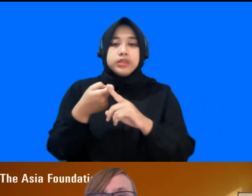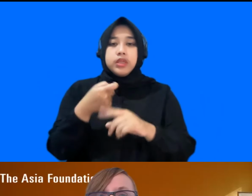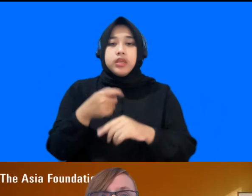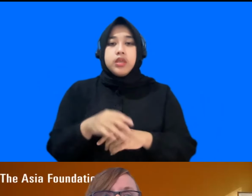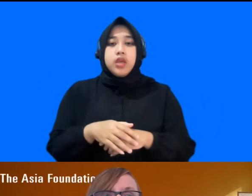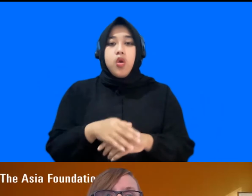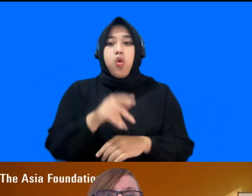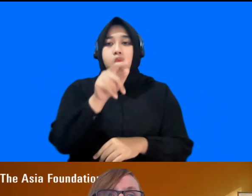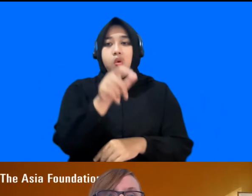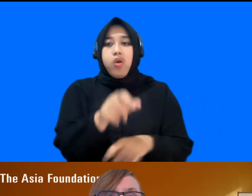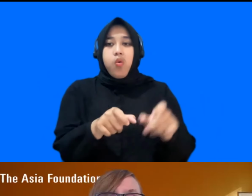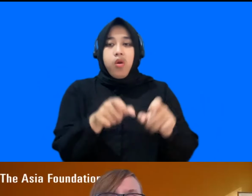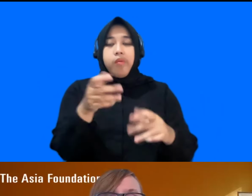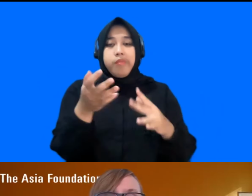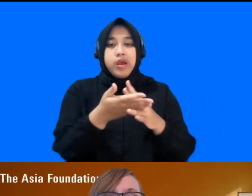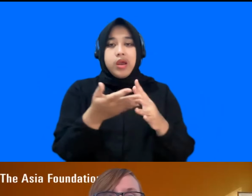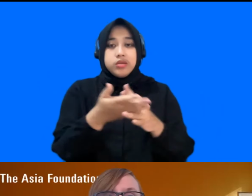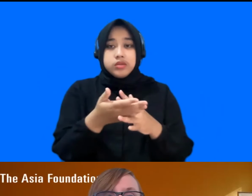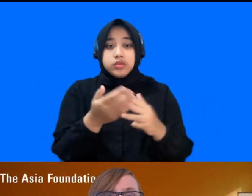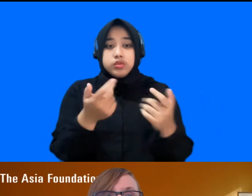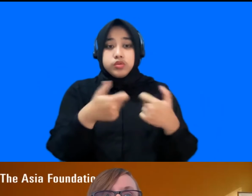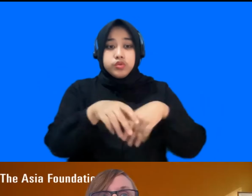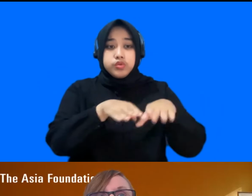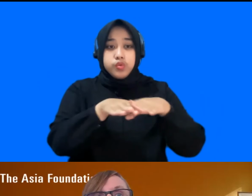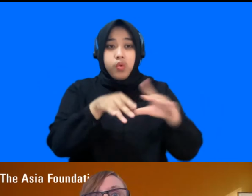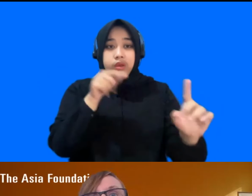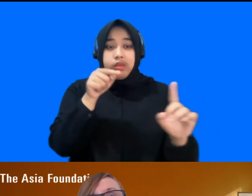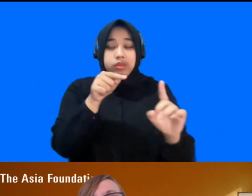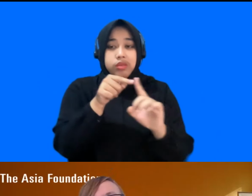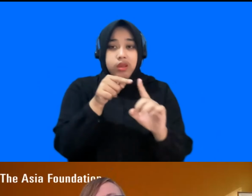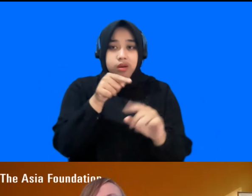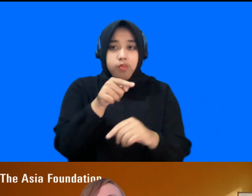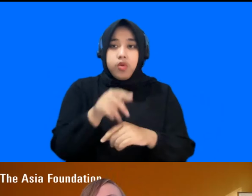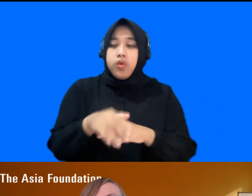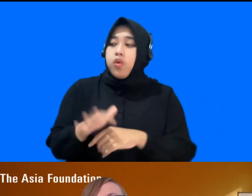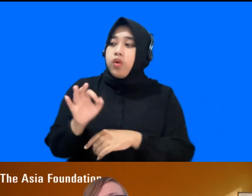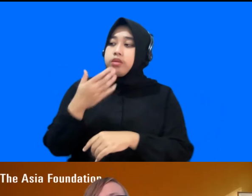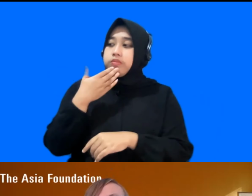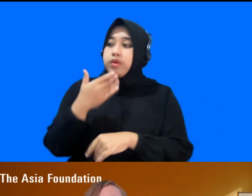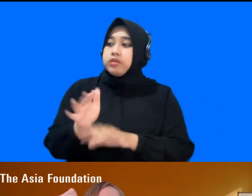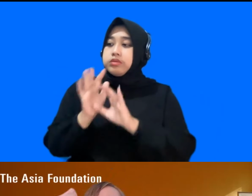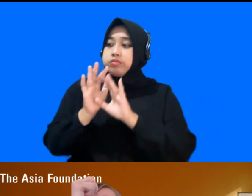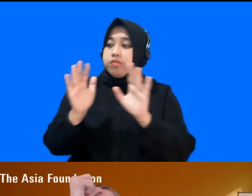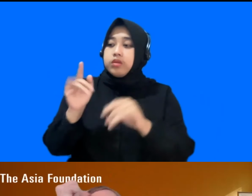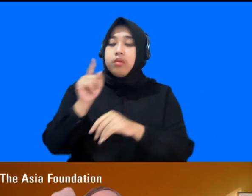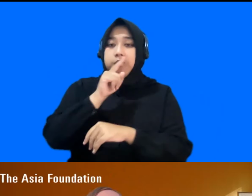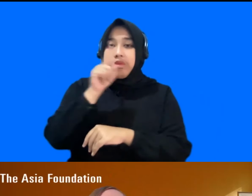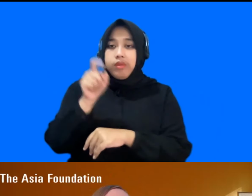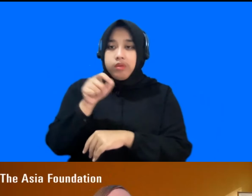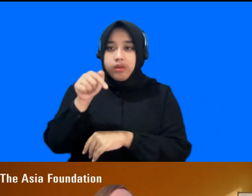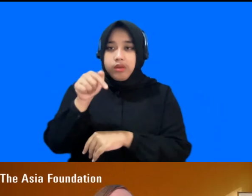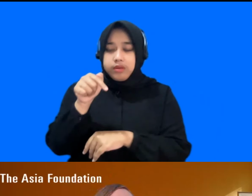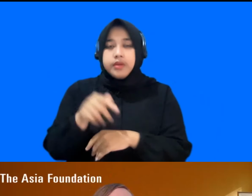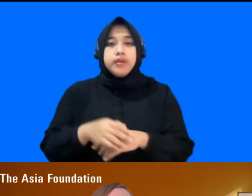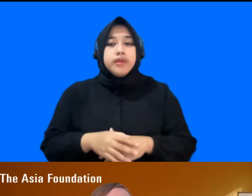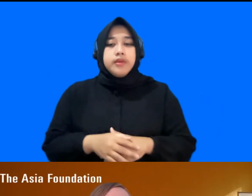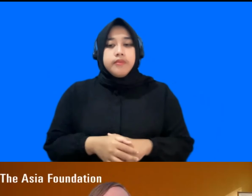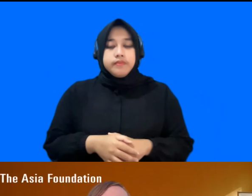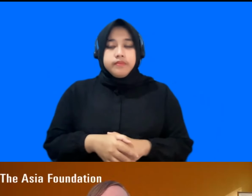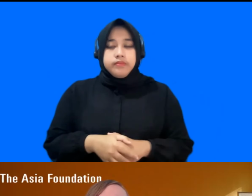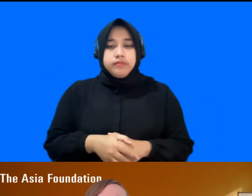question. Yeah, thank you for that question. That's those are both wonderful questions. Something that I would